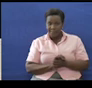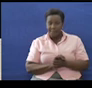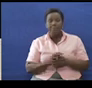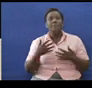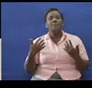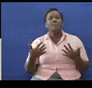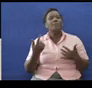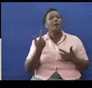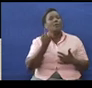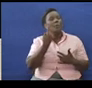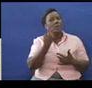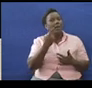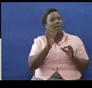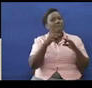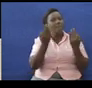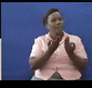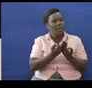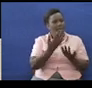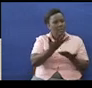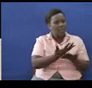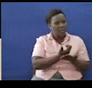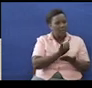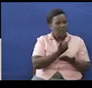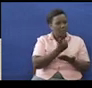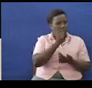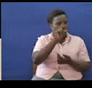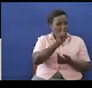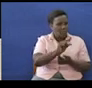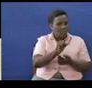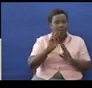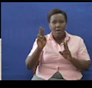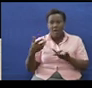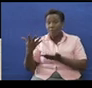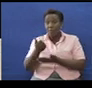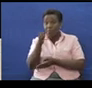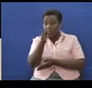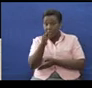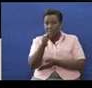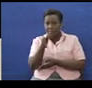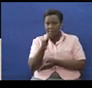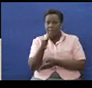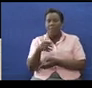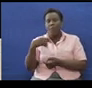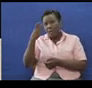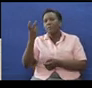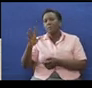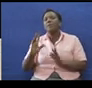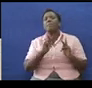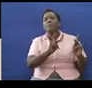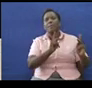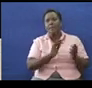middle income societies, it is where we get all these problems of fetching water. And this can sometimes